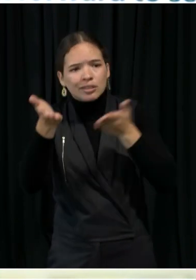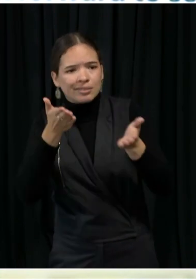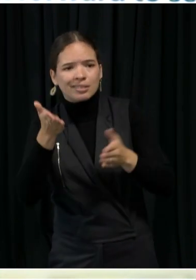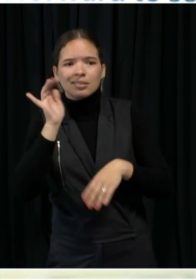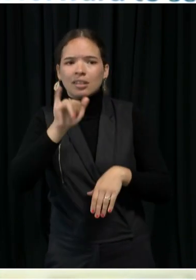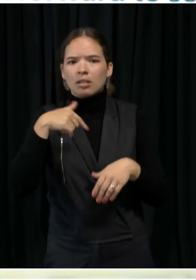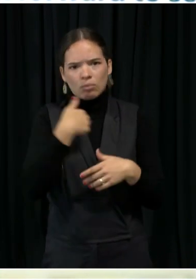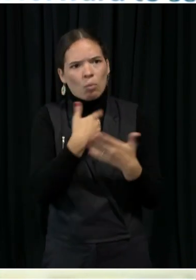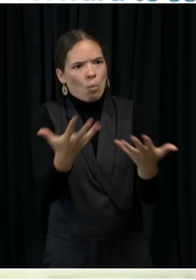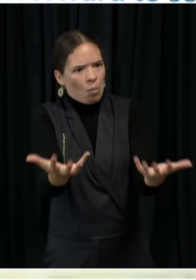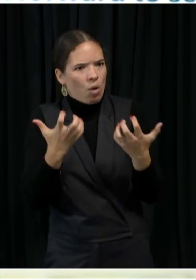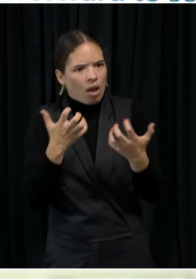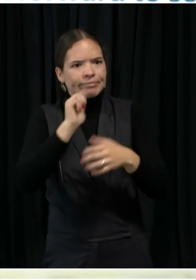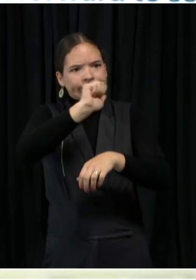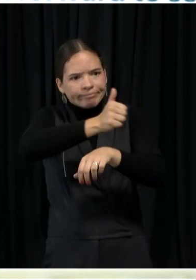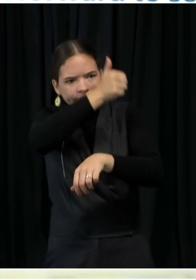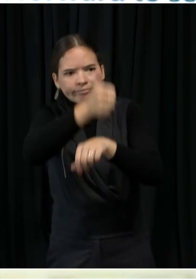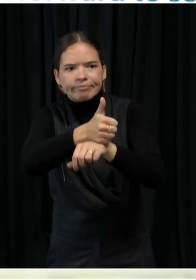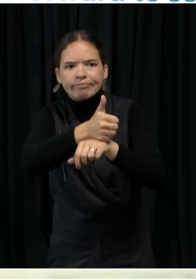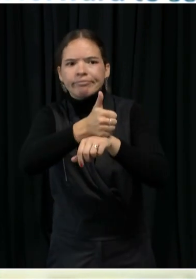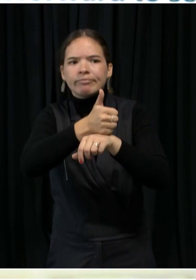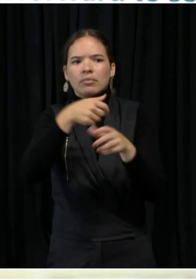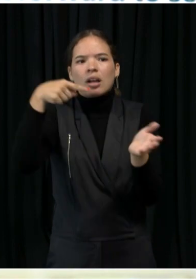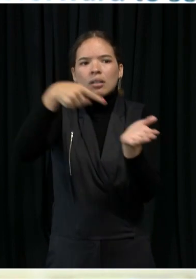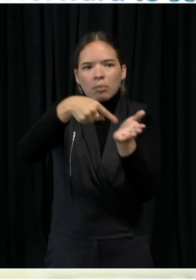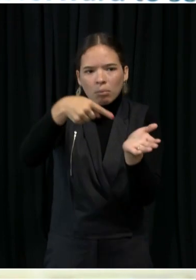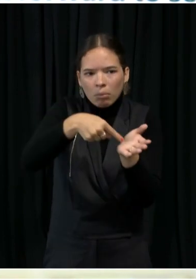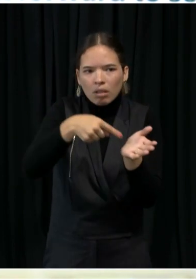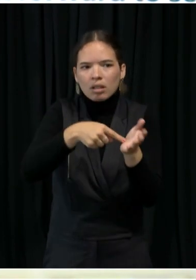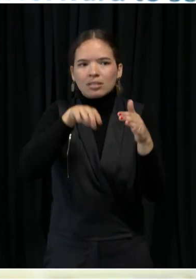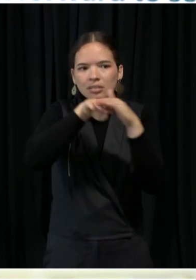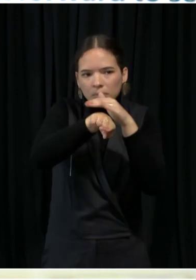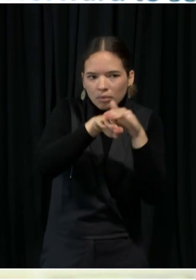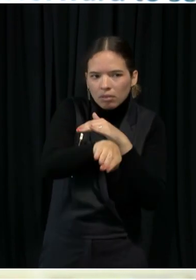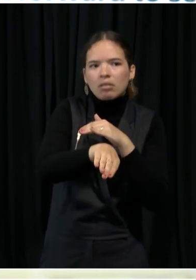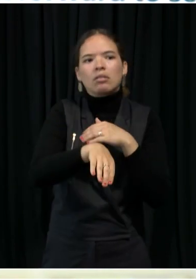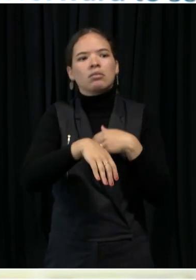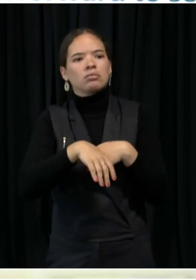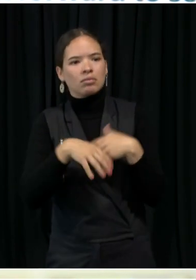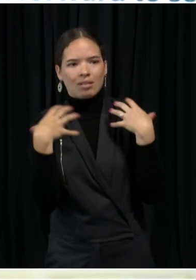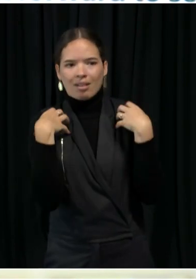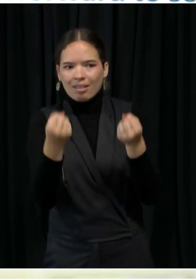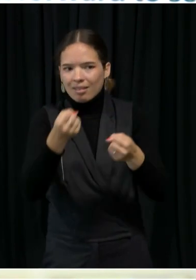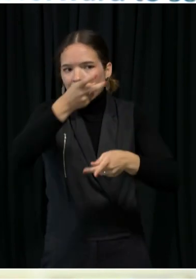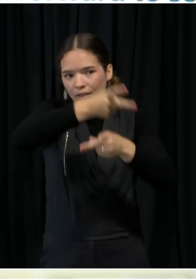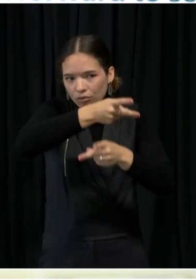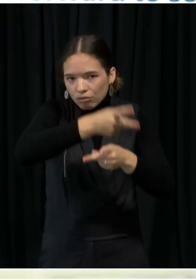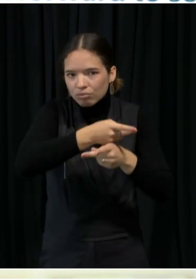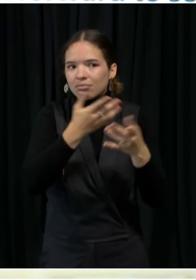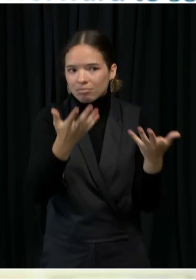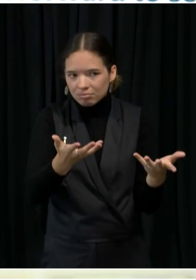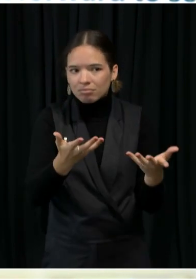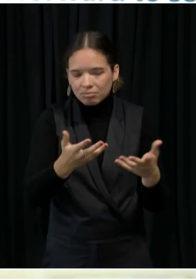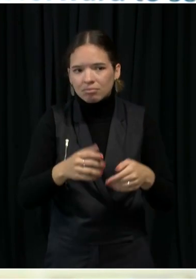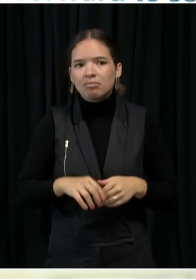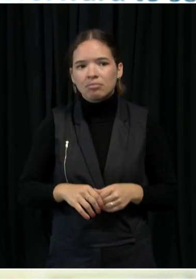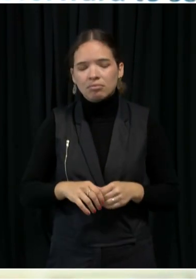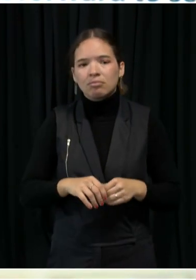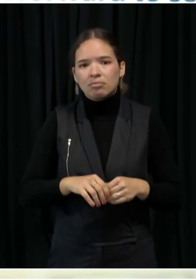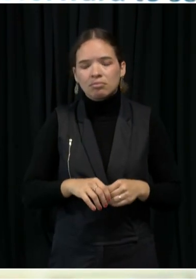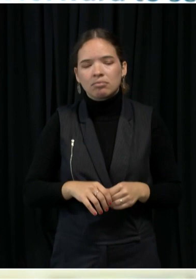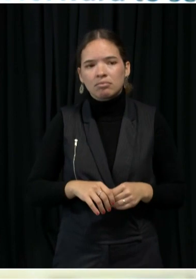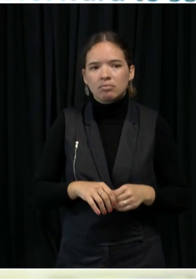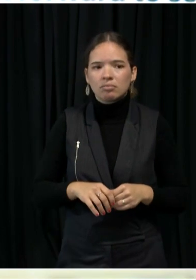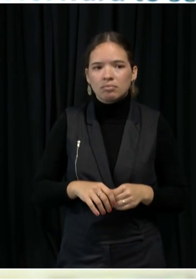accessible, and available healthcare system for residents throughout our city. This facility will be updated with plans, as you mentioned,